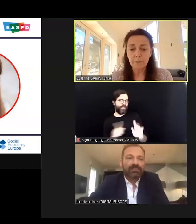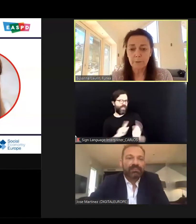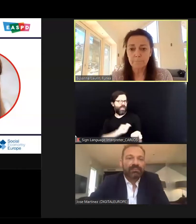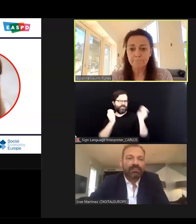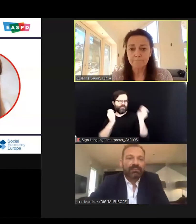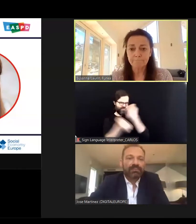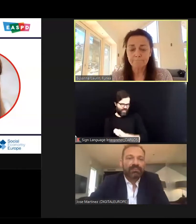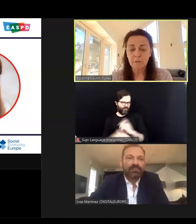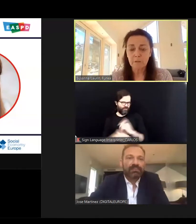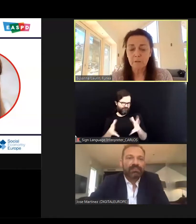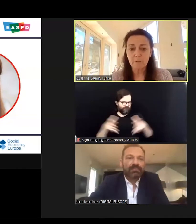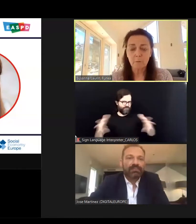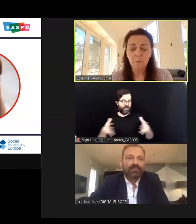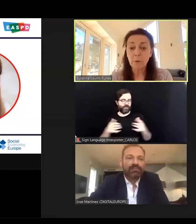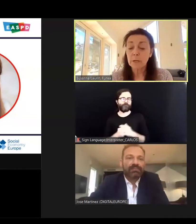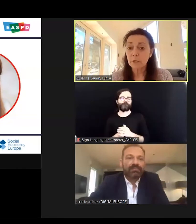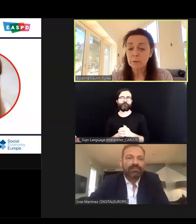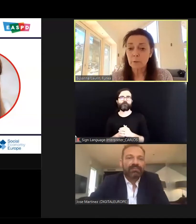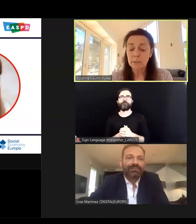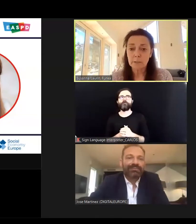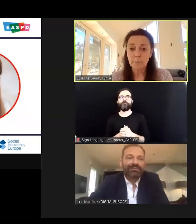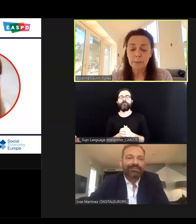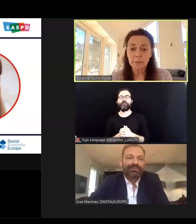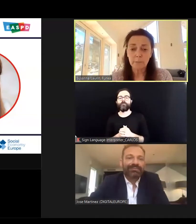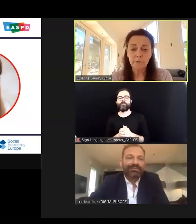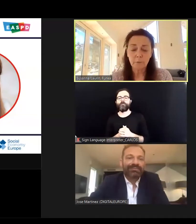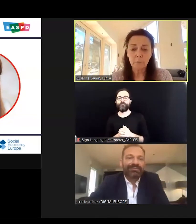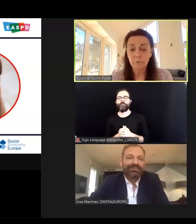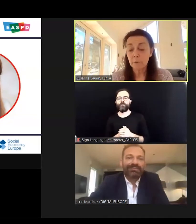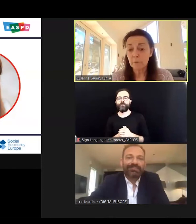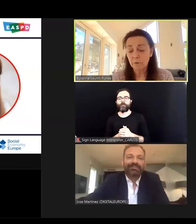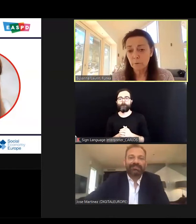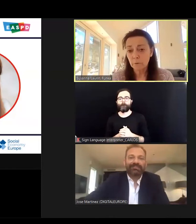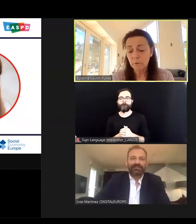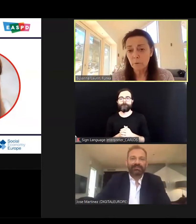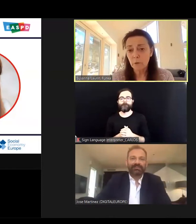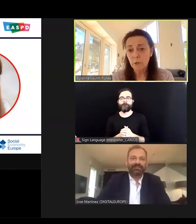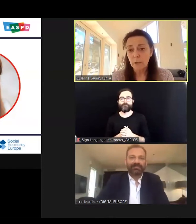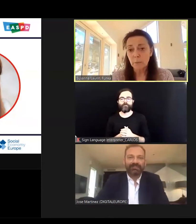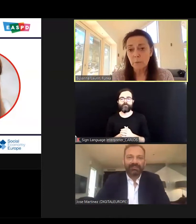of accessibility to users in all EU member states and beyond.